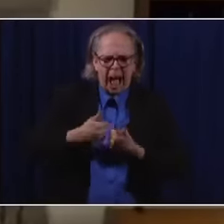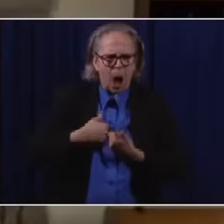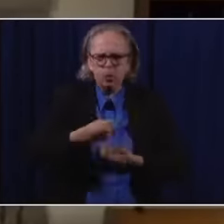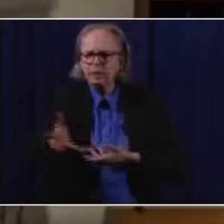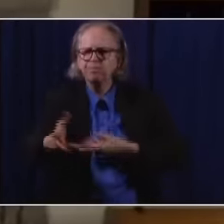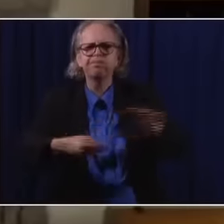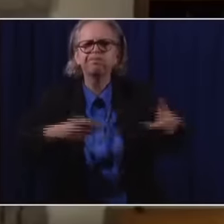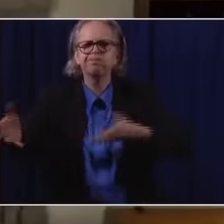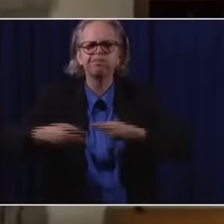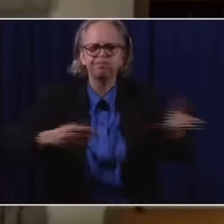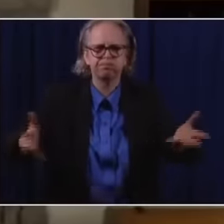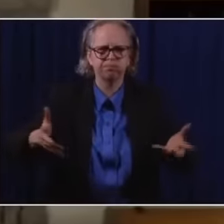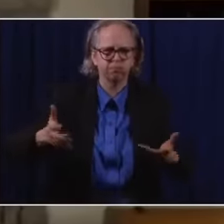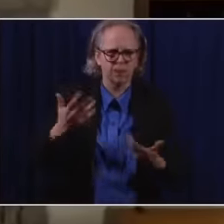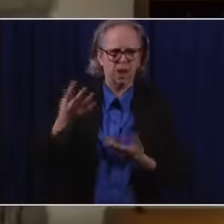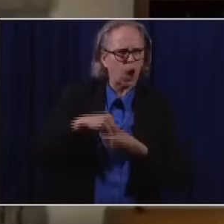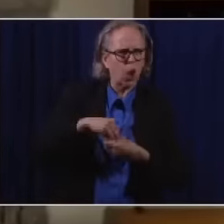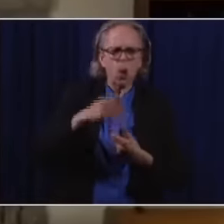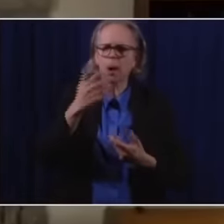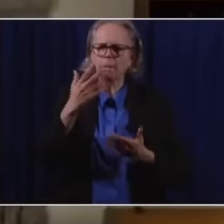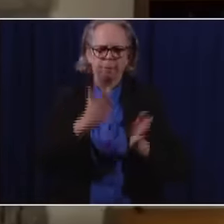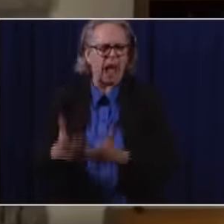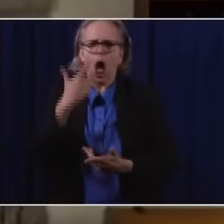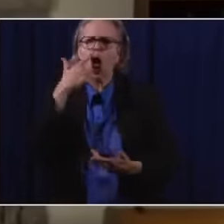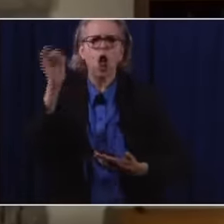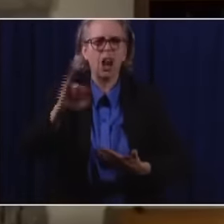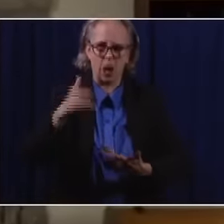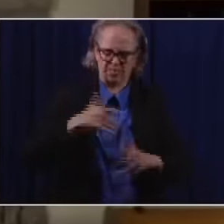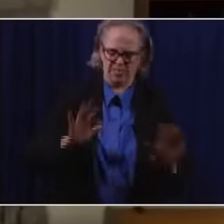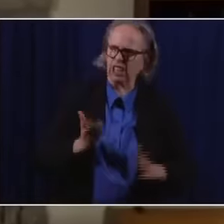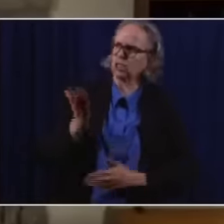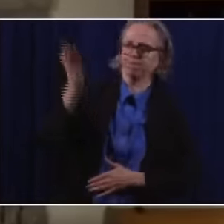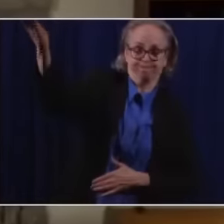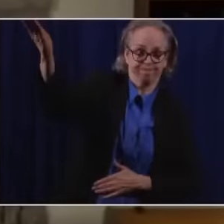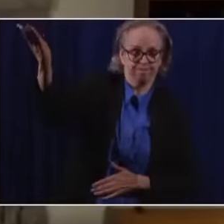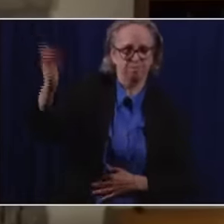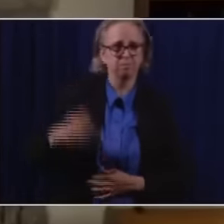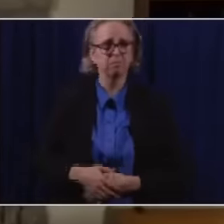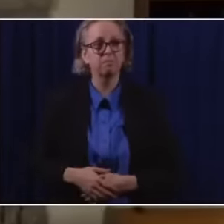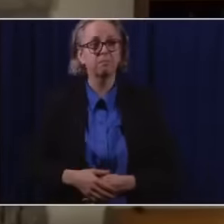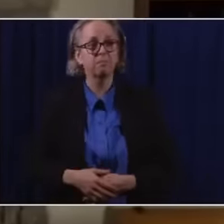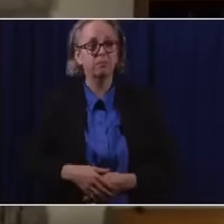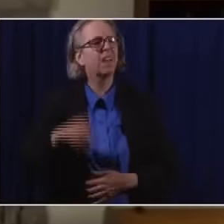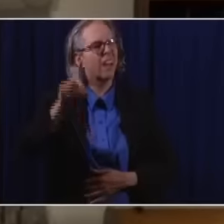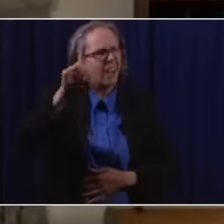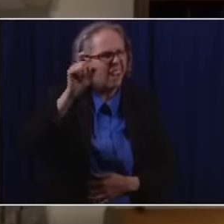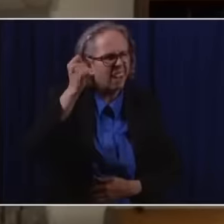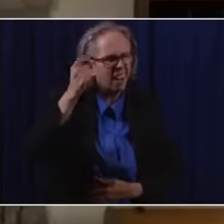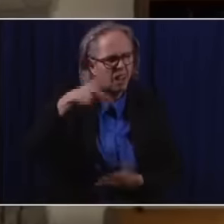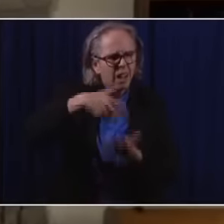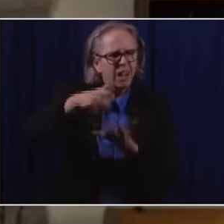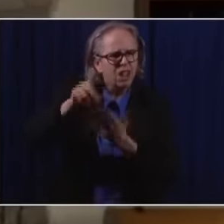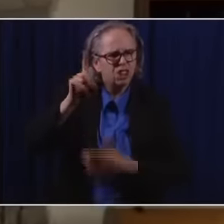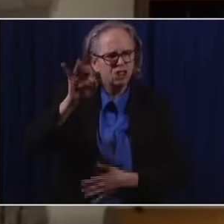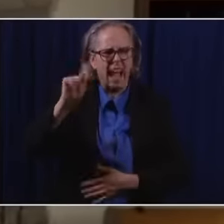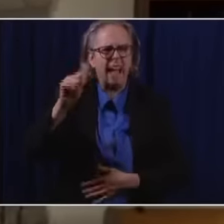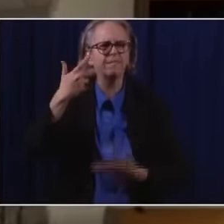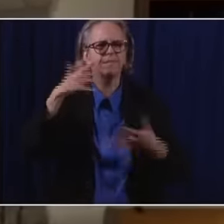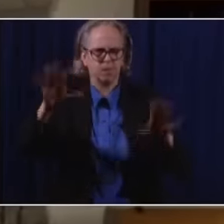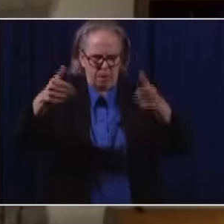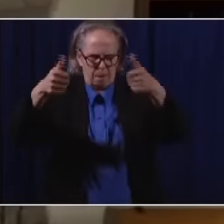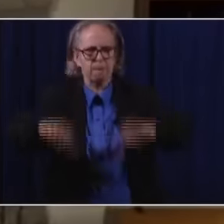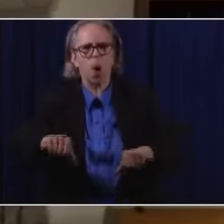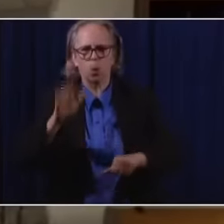of the pandemic unfolds. This draft will be available to the public tomorrow on the COVID-19 website at